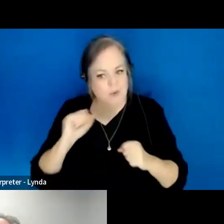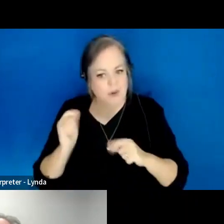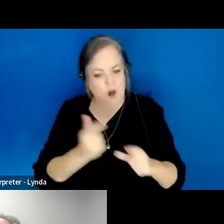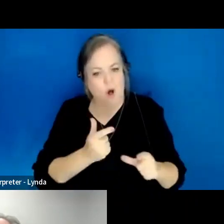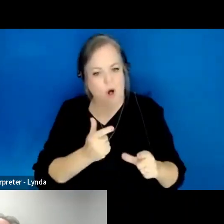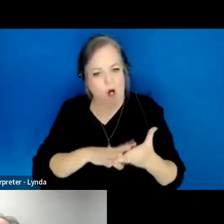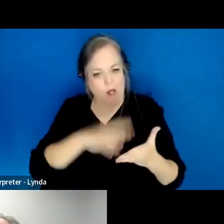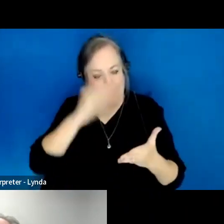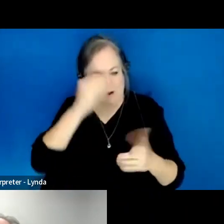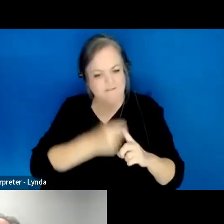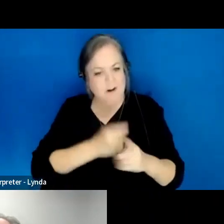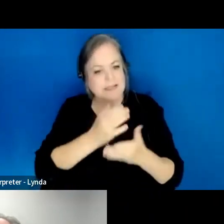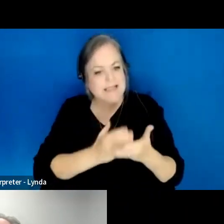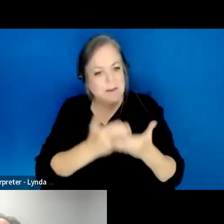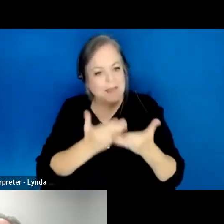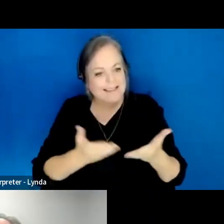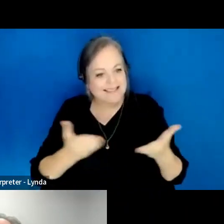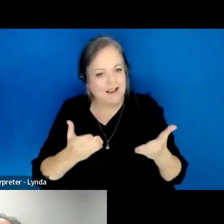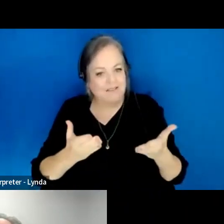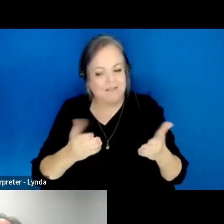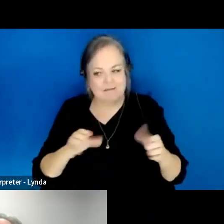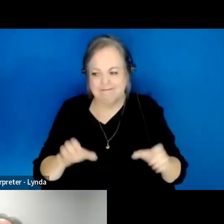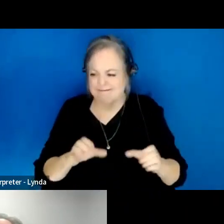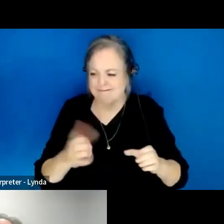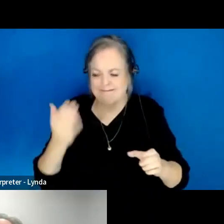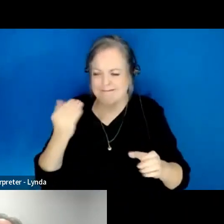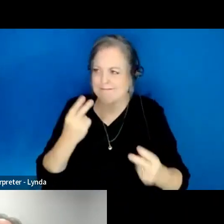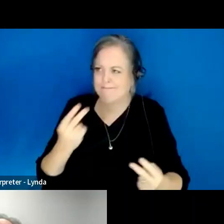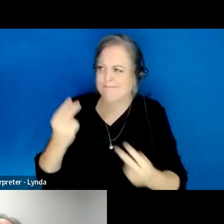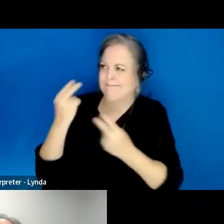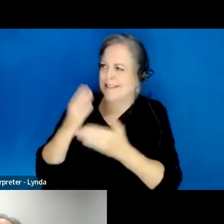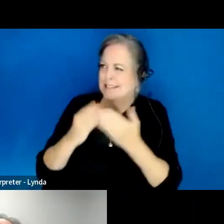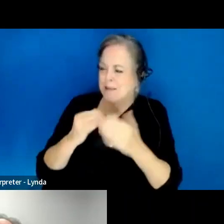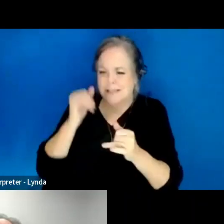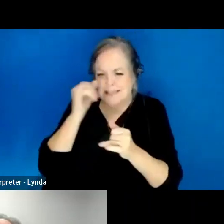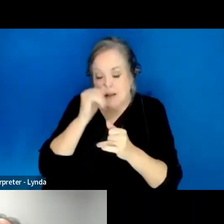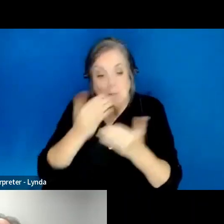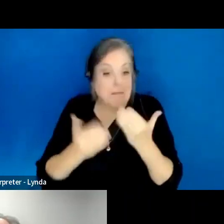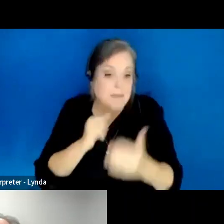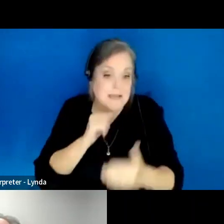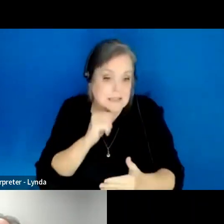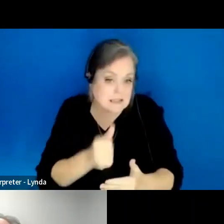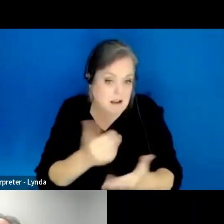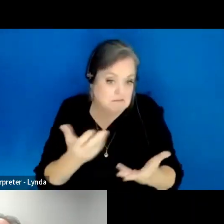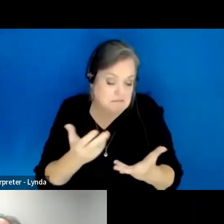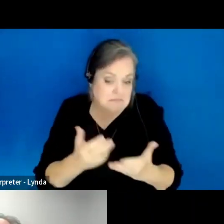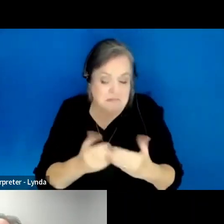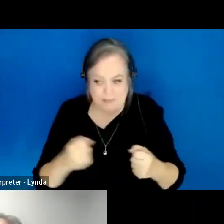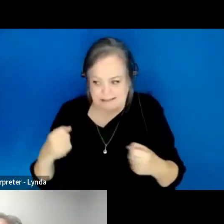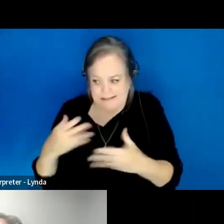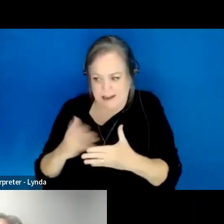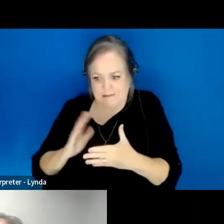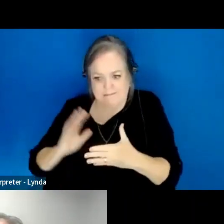from some of the stuff we did. We probably look back and some of the stuff we did was silly, but maybe it wasn't, in light of being scared about